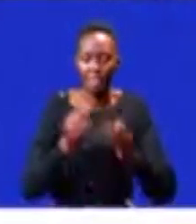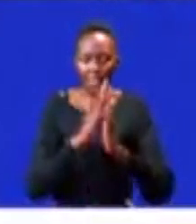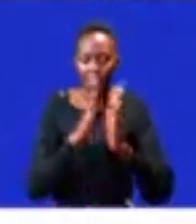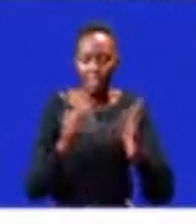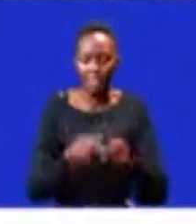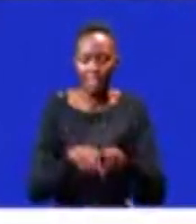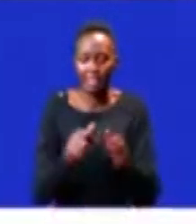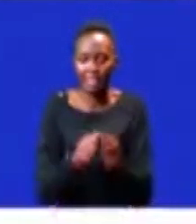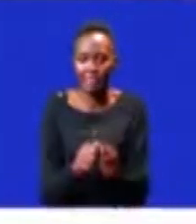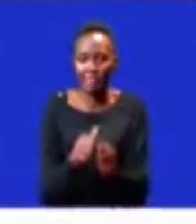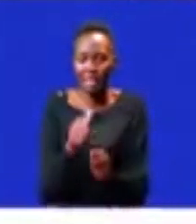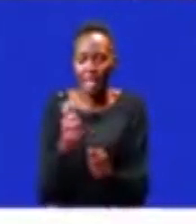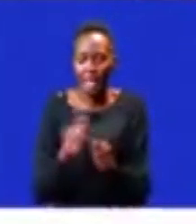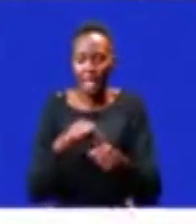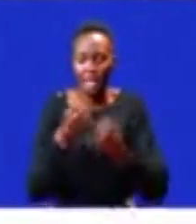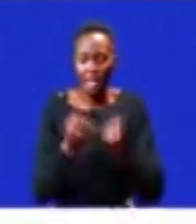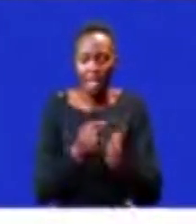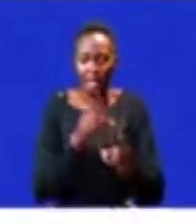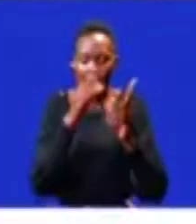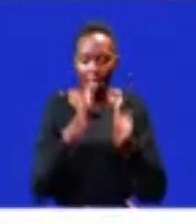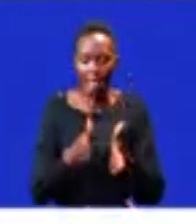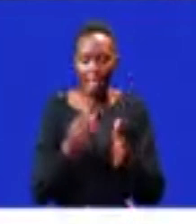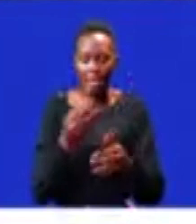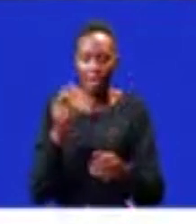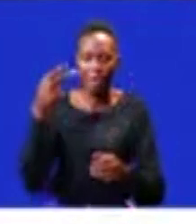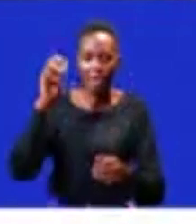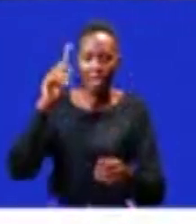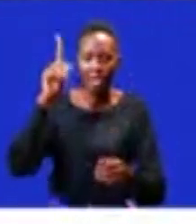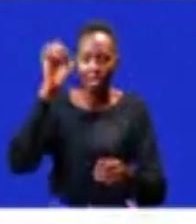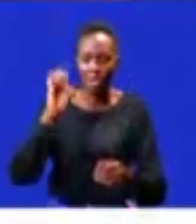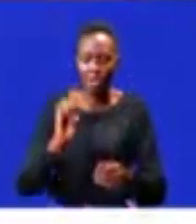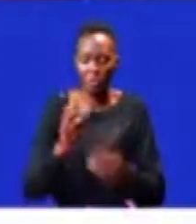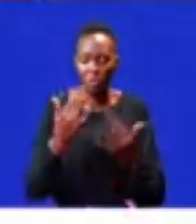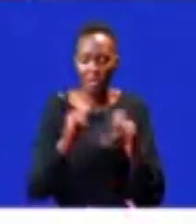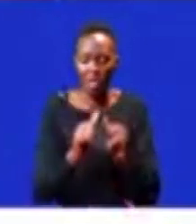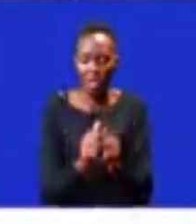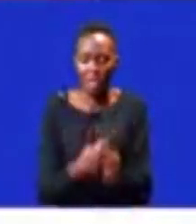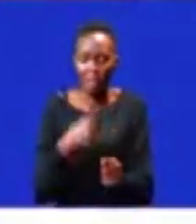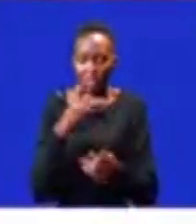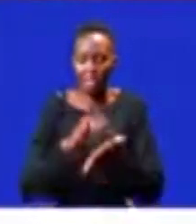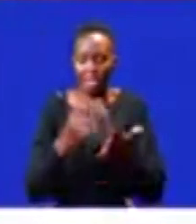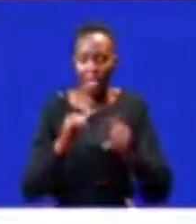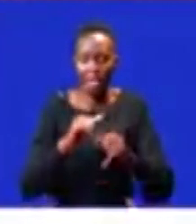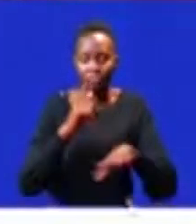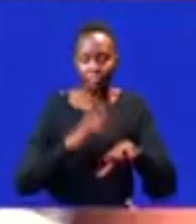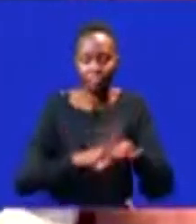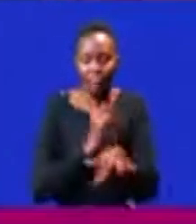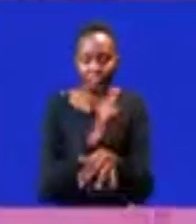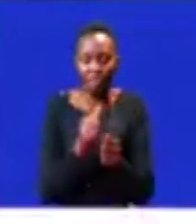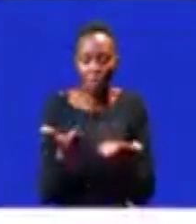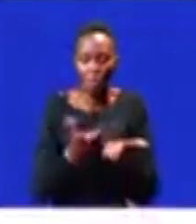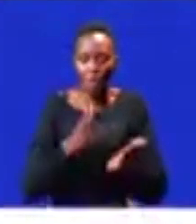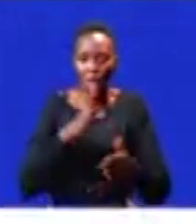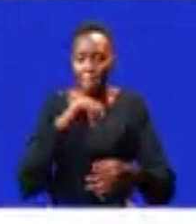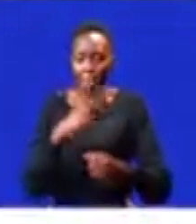kore jata tije maduong e miao maok mar piny owacho Hedso, Migosi Joseph Ojukin. Lero ni kinde osekalo machuo ne goyo mundo gi